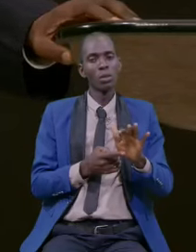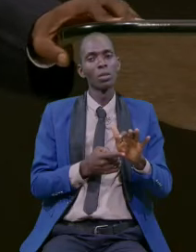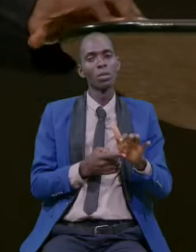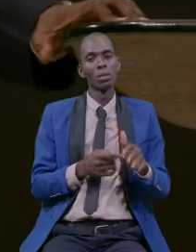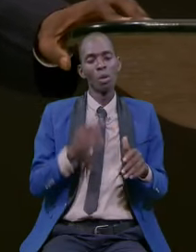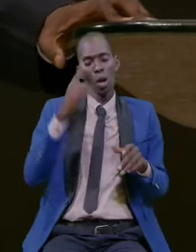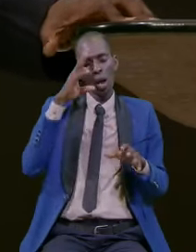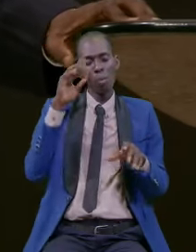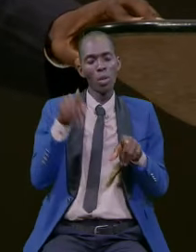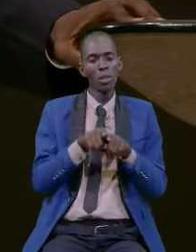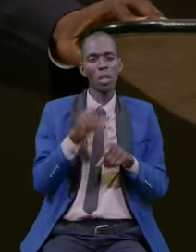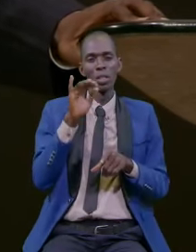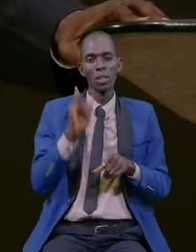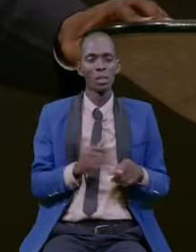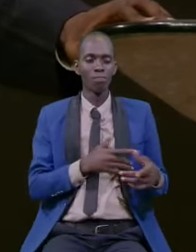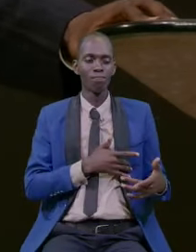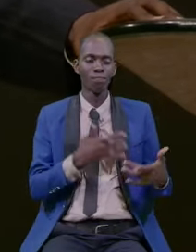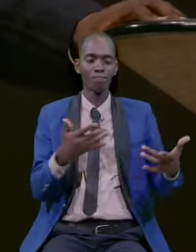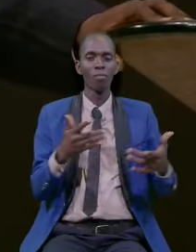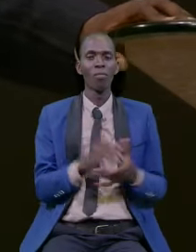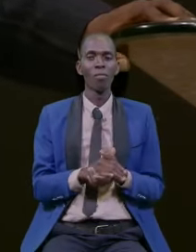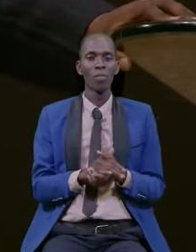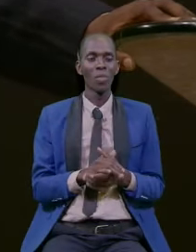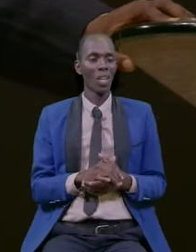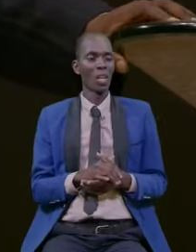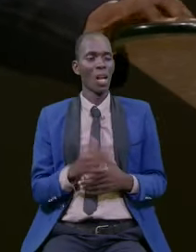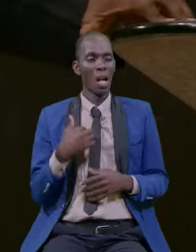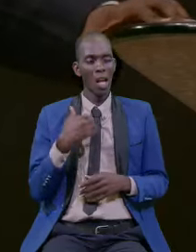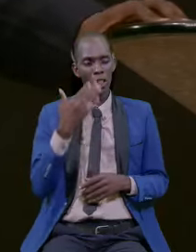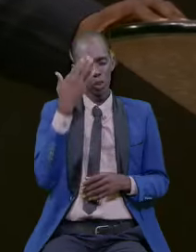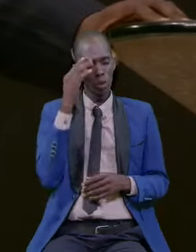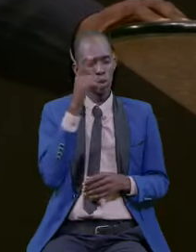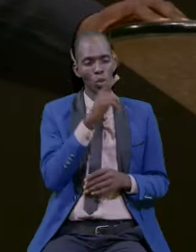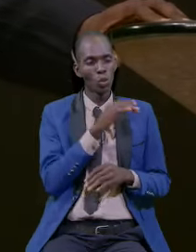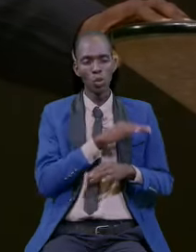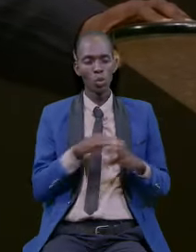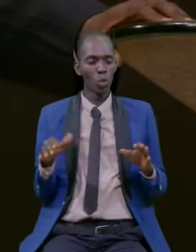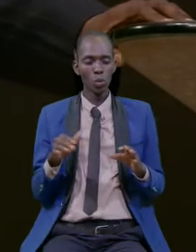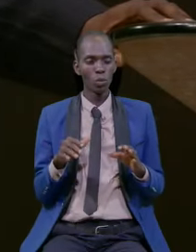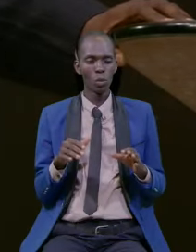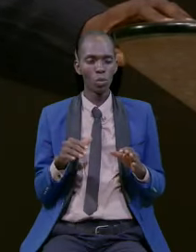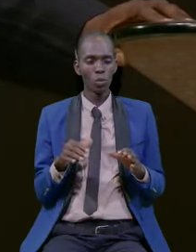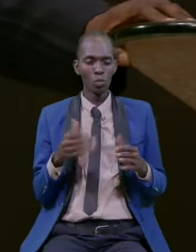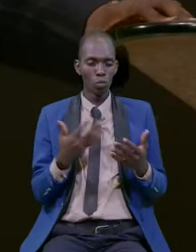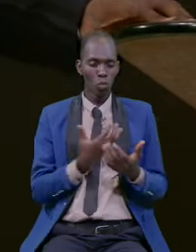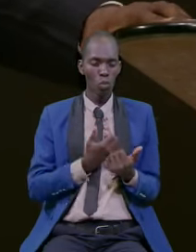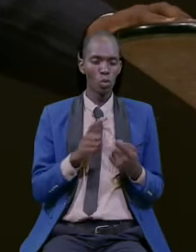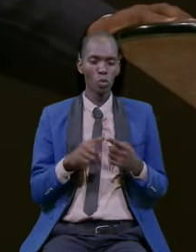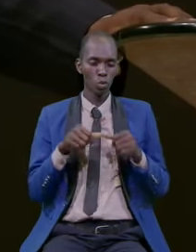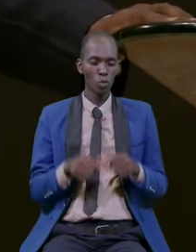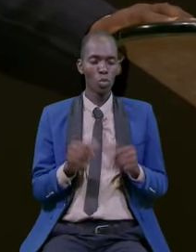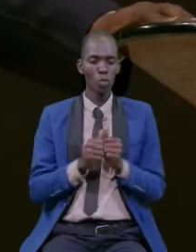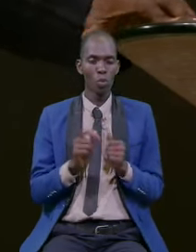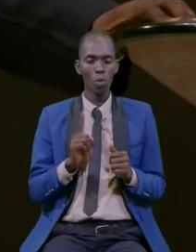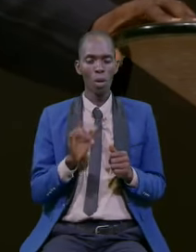to obey me. I know. He's not going to stand where I stand. I will show him. Don't show him. Don't show her